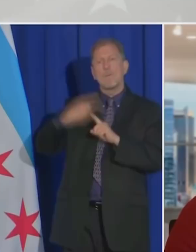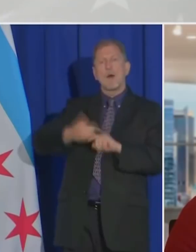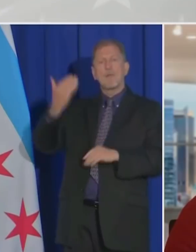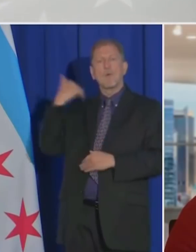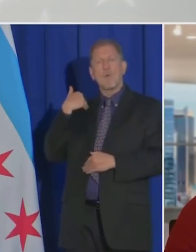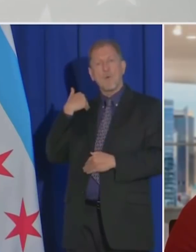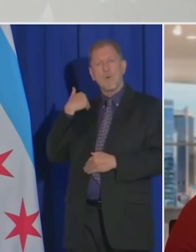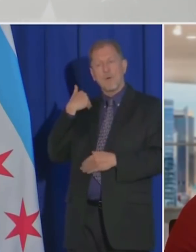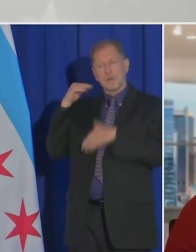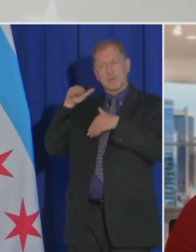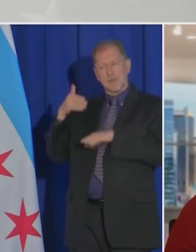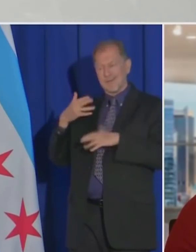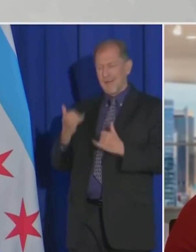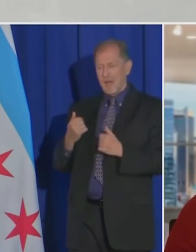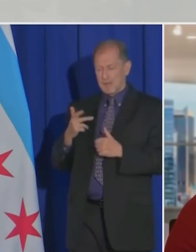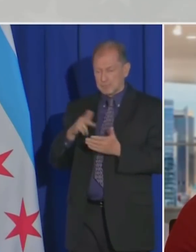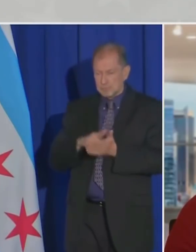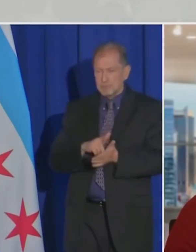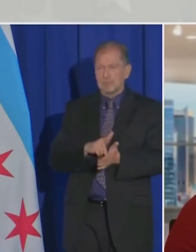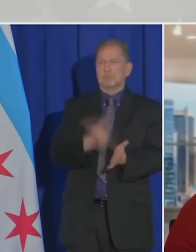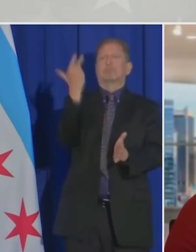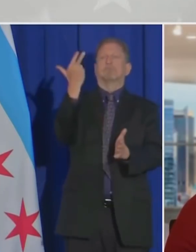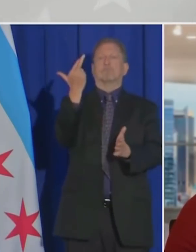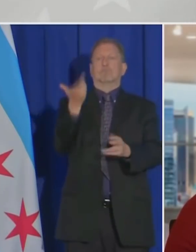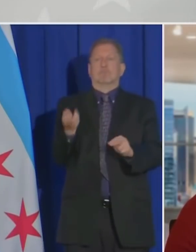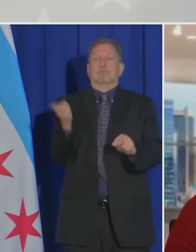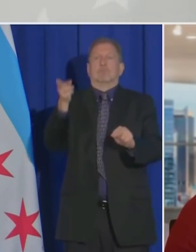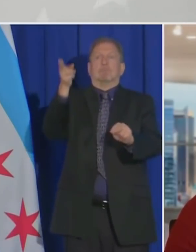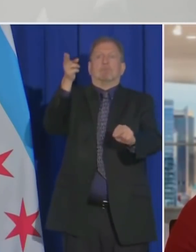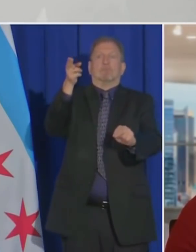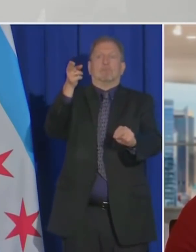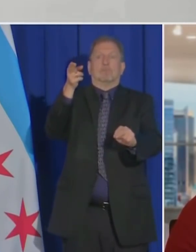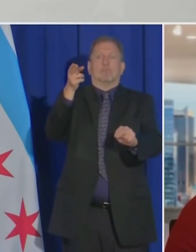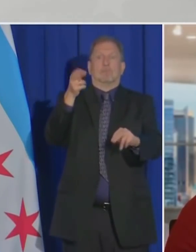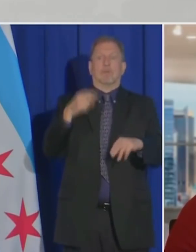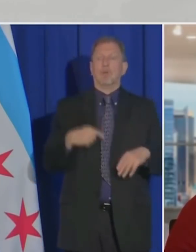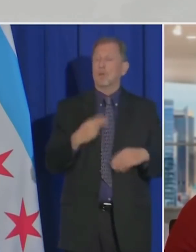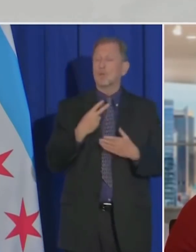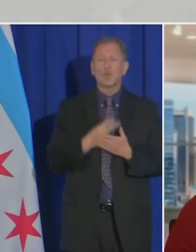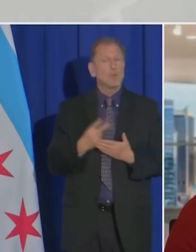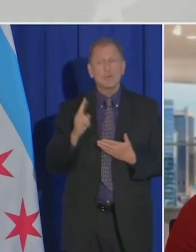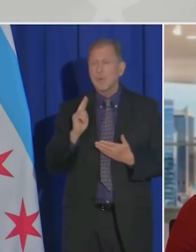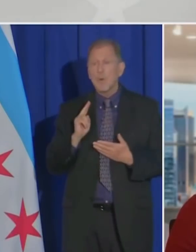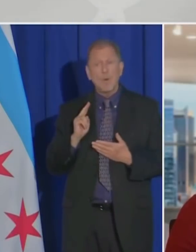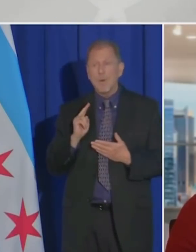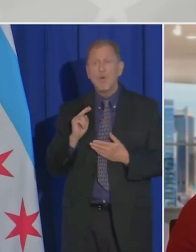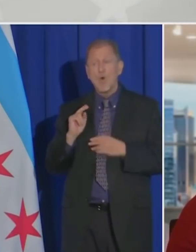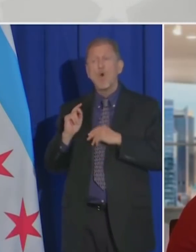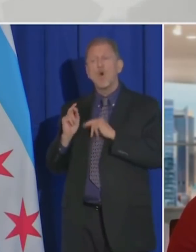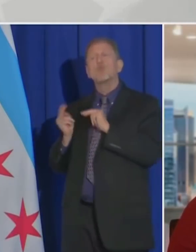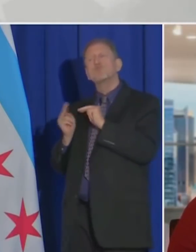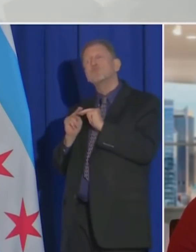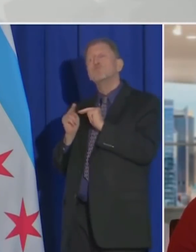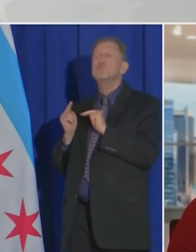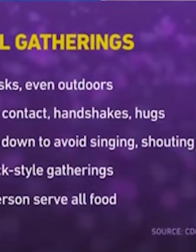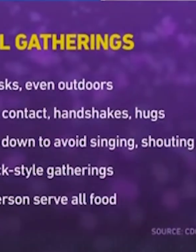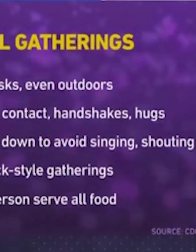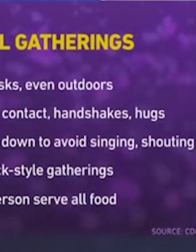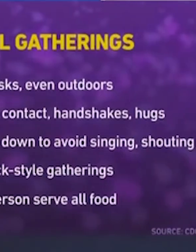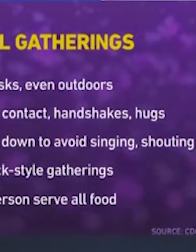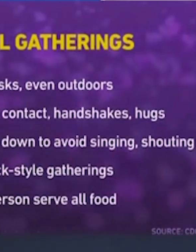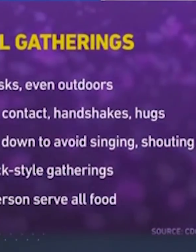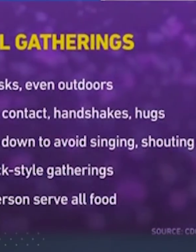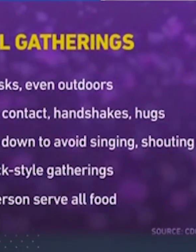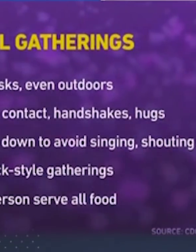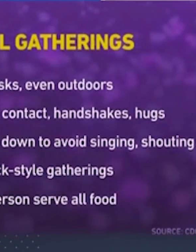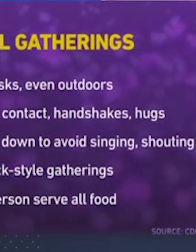care, and only if you are wearing a mask. Chicago's rate of people testing positive has now hit 14%. The